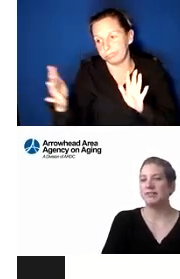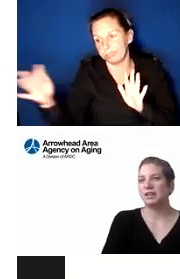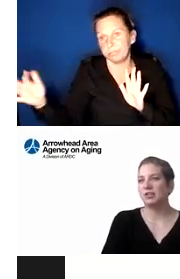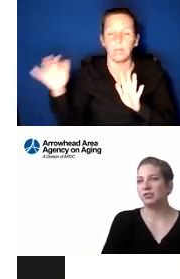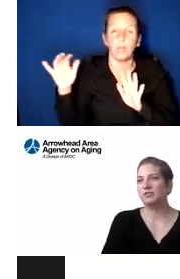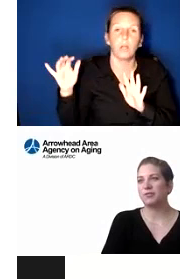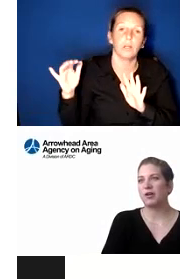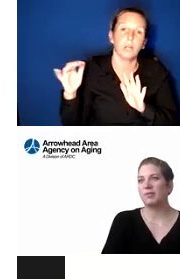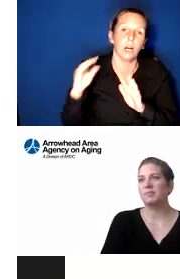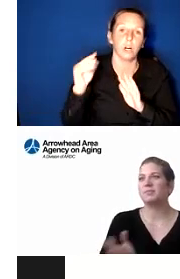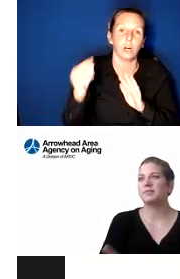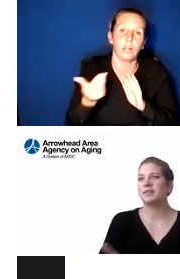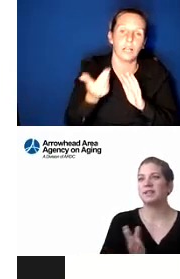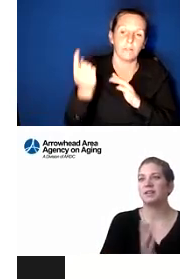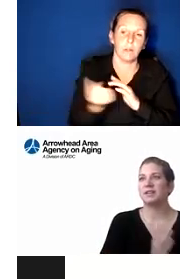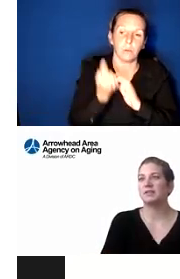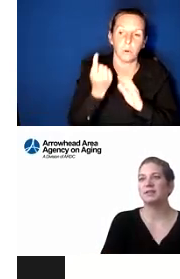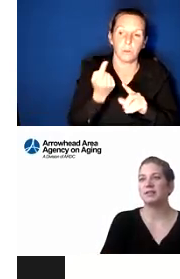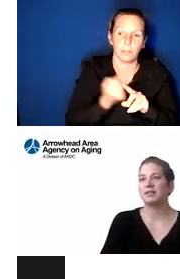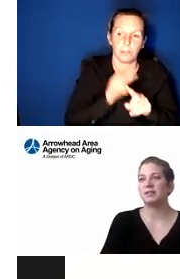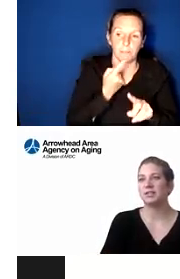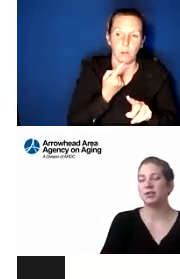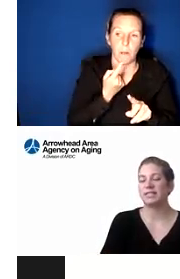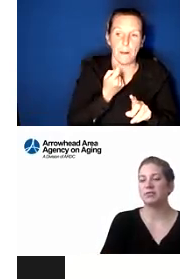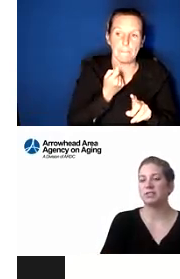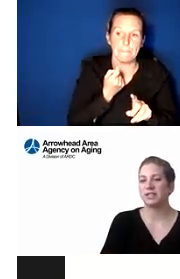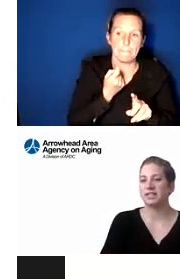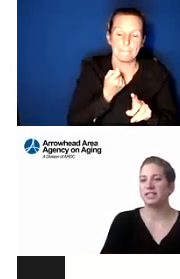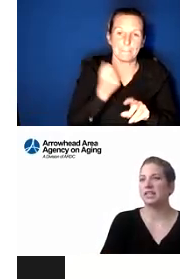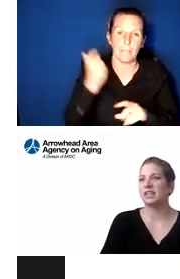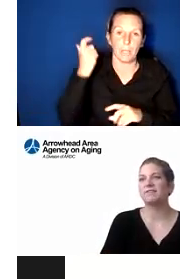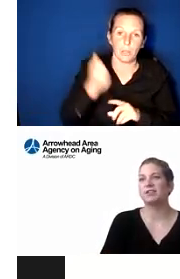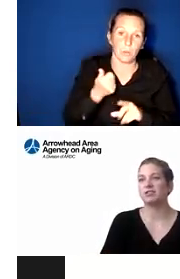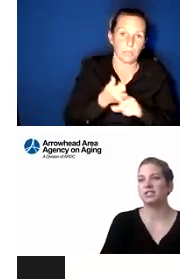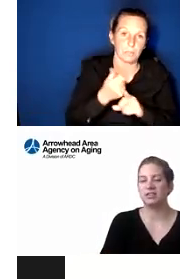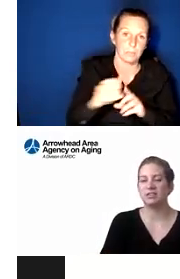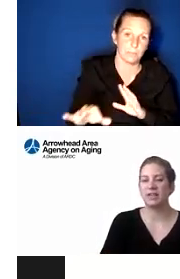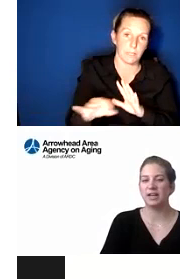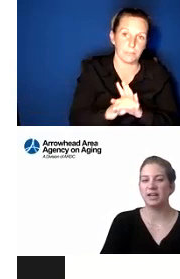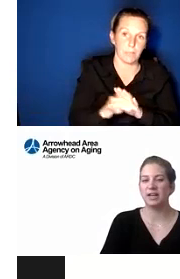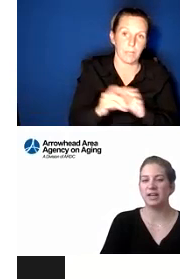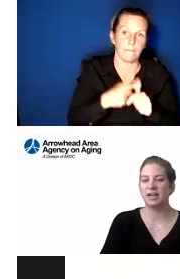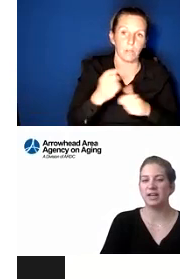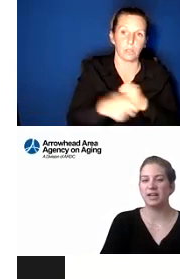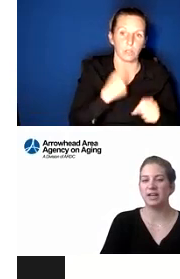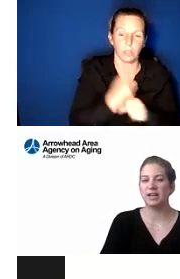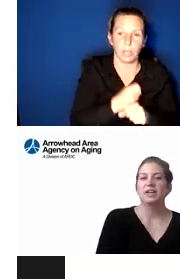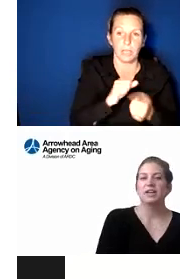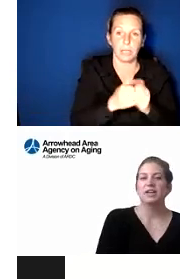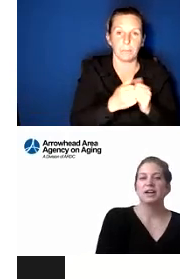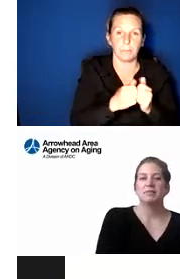are invite only from the grants that were selected that first year in that competitive